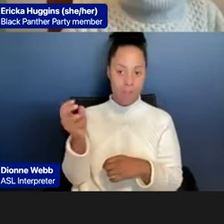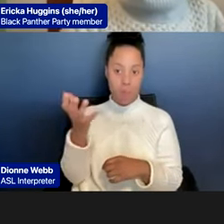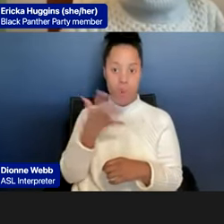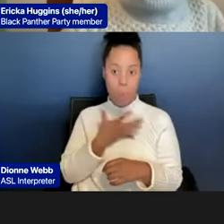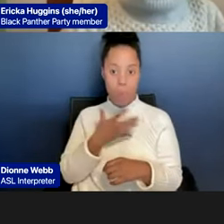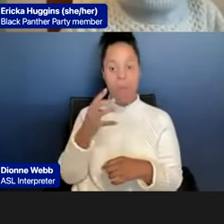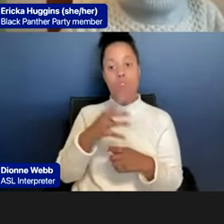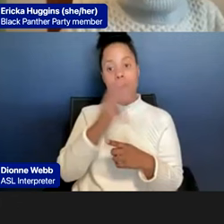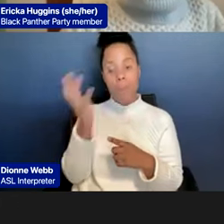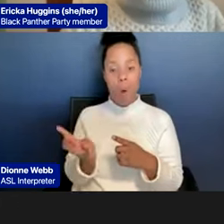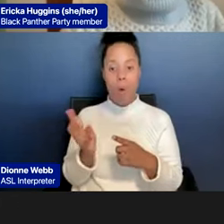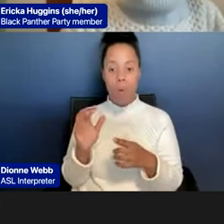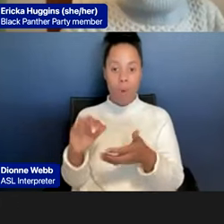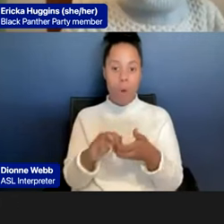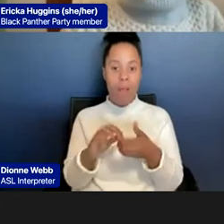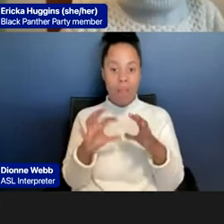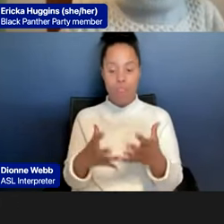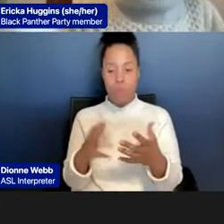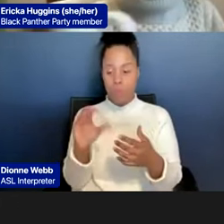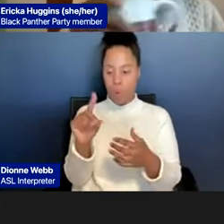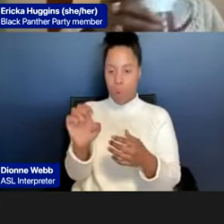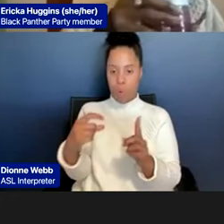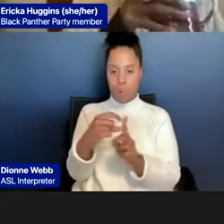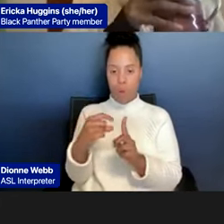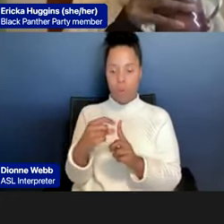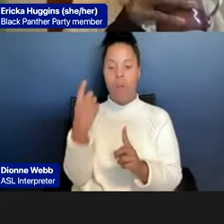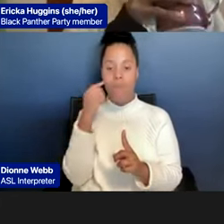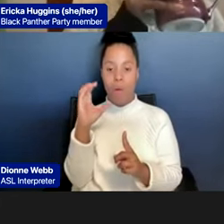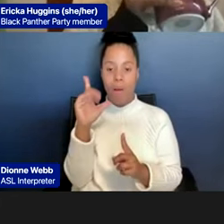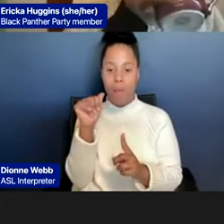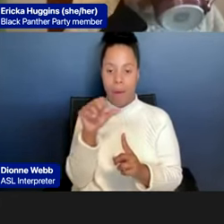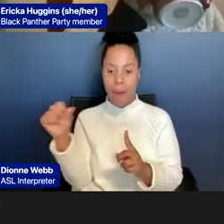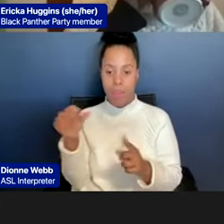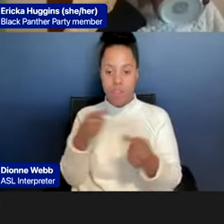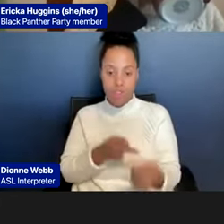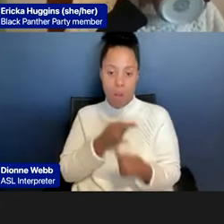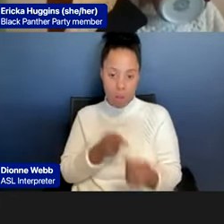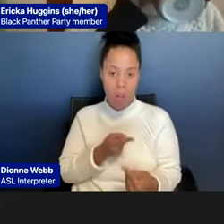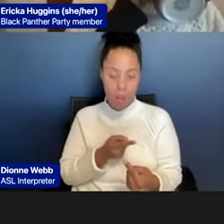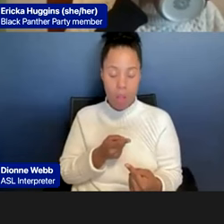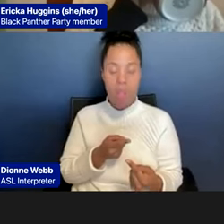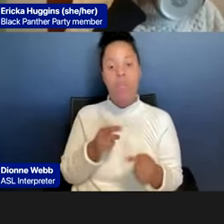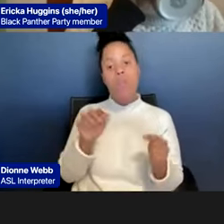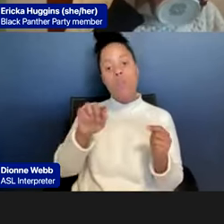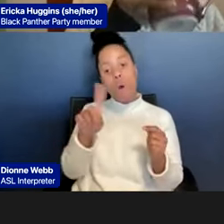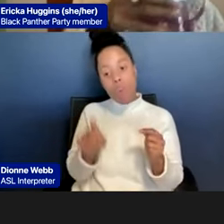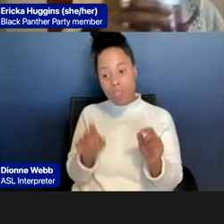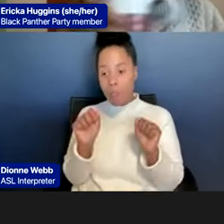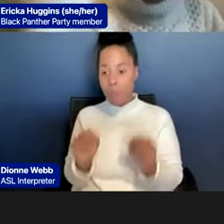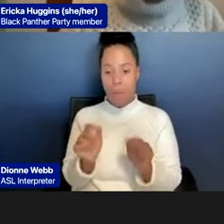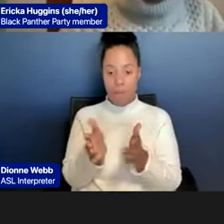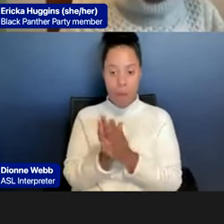was a code word for a class struggle. So a question that we can ask ourselves